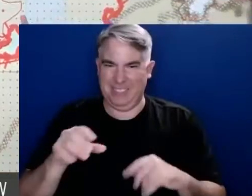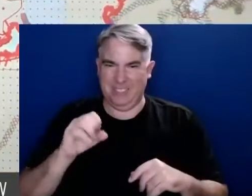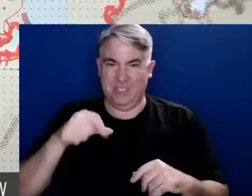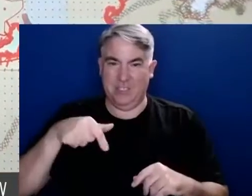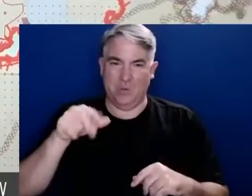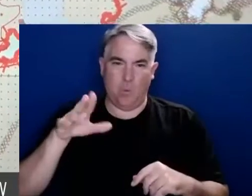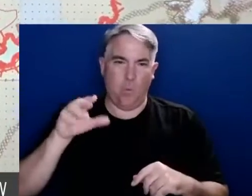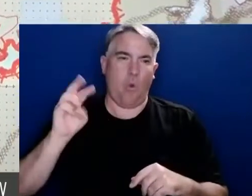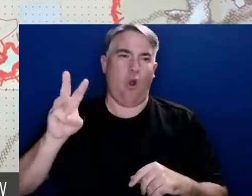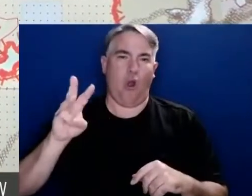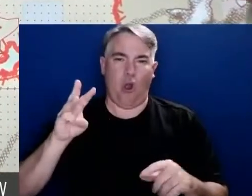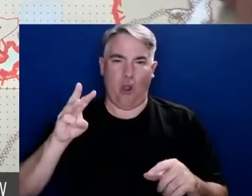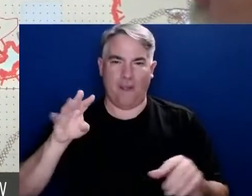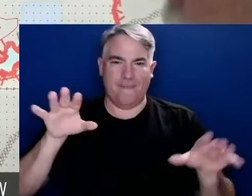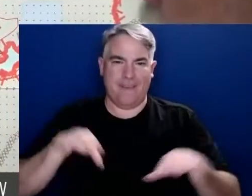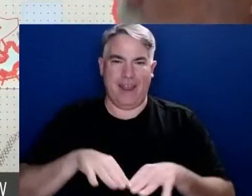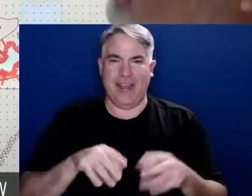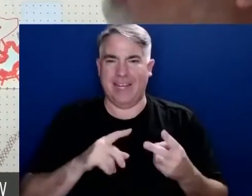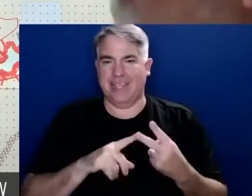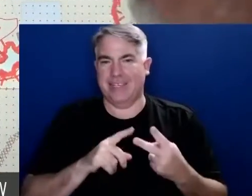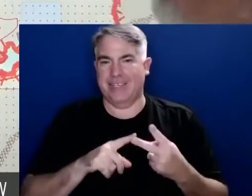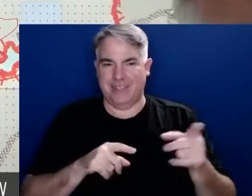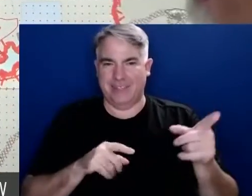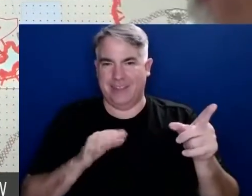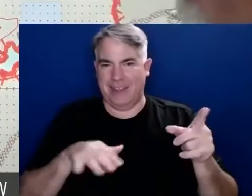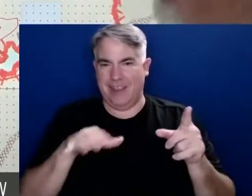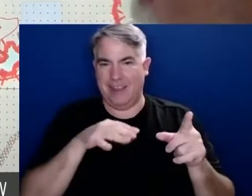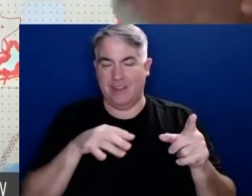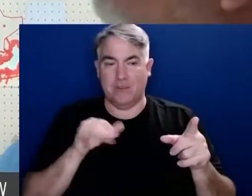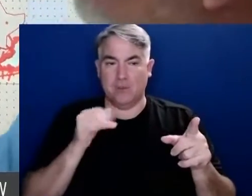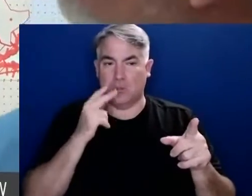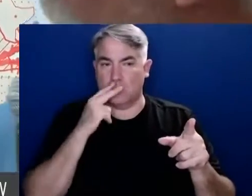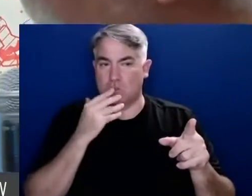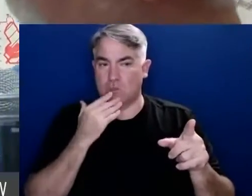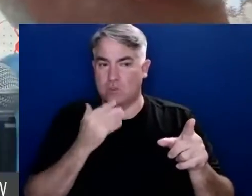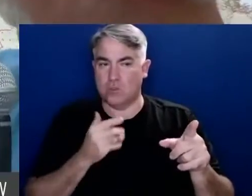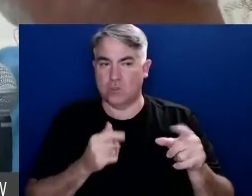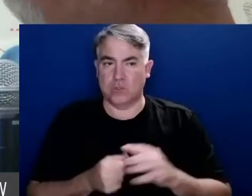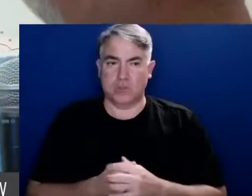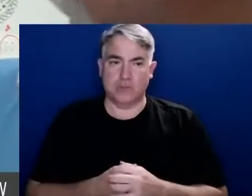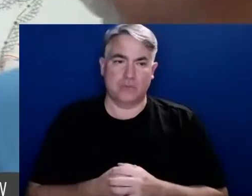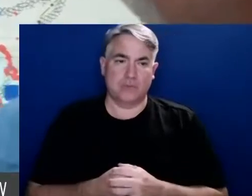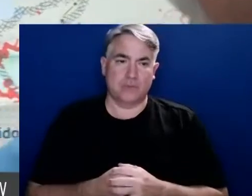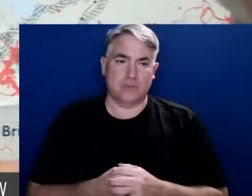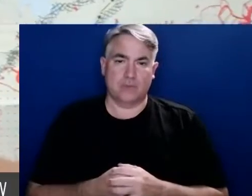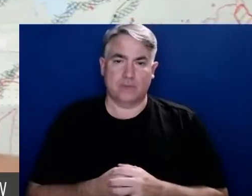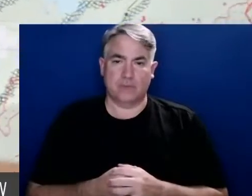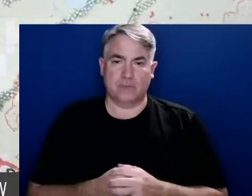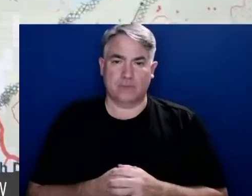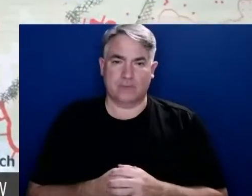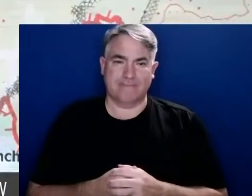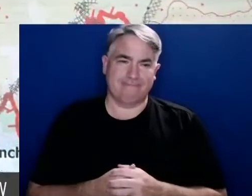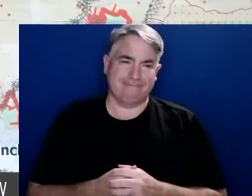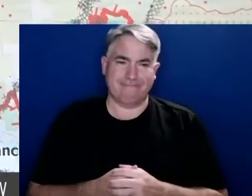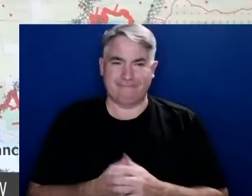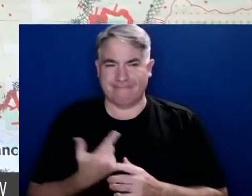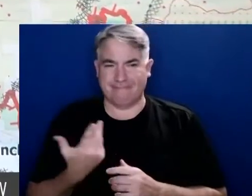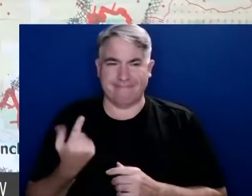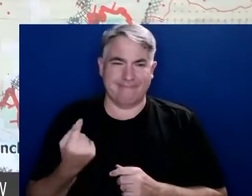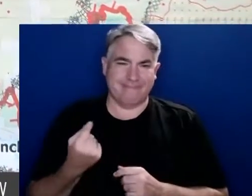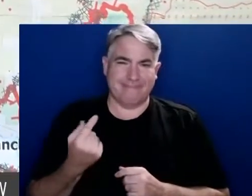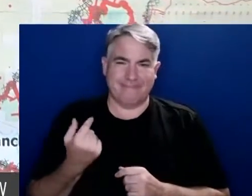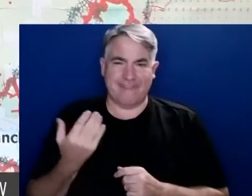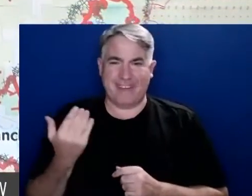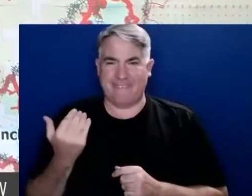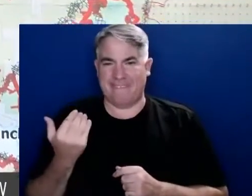Fire's looking good. One thing I would point out, this is about 15 miles of rough country where those two